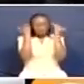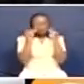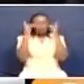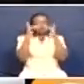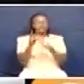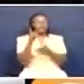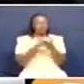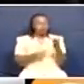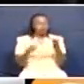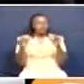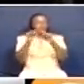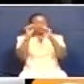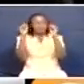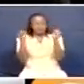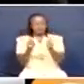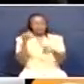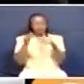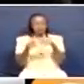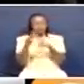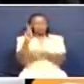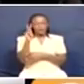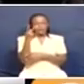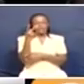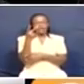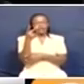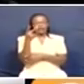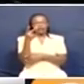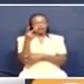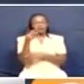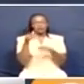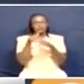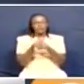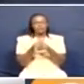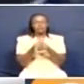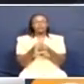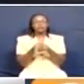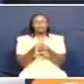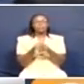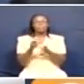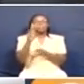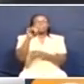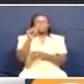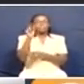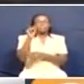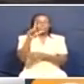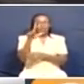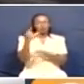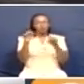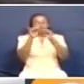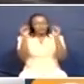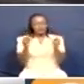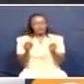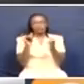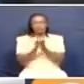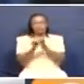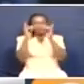that the system of elections in Kenya is a manual system. Basically, that was the decision of this